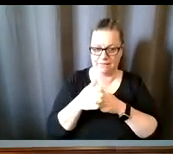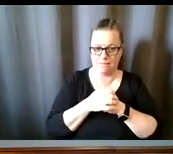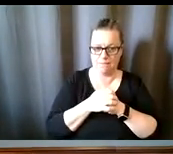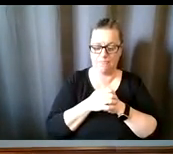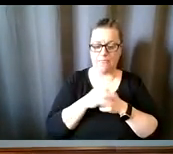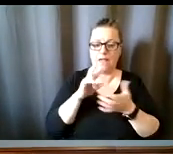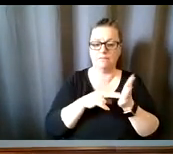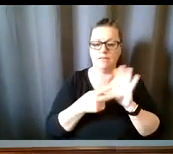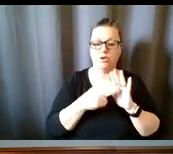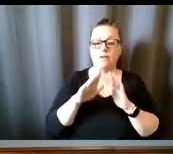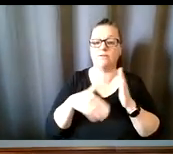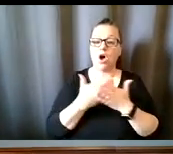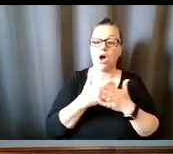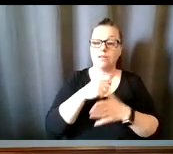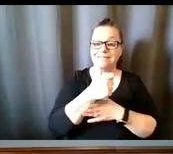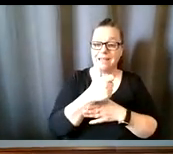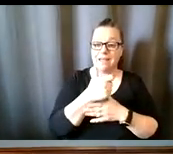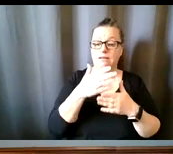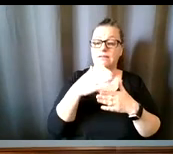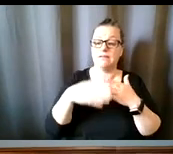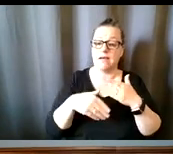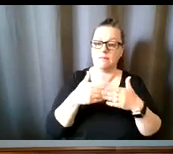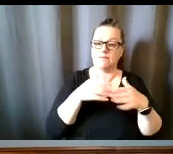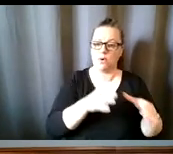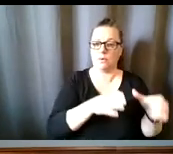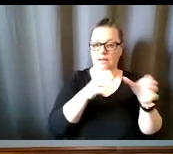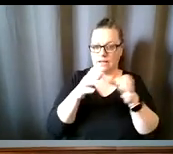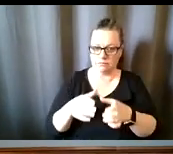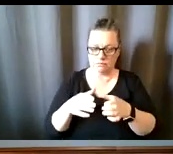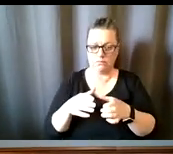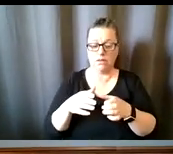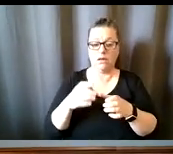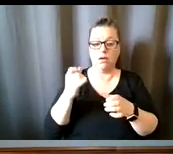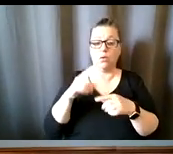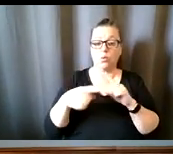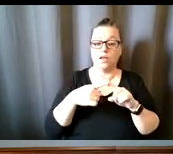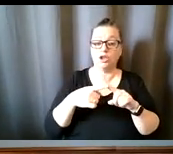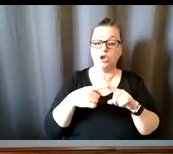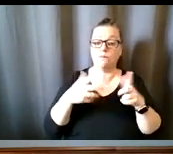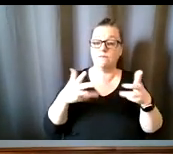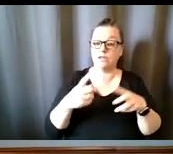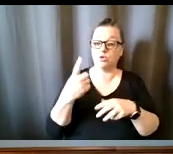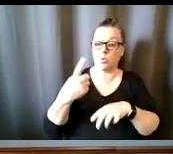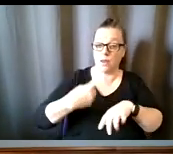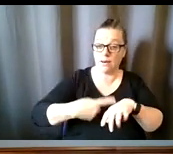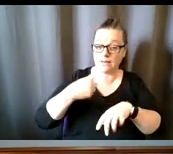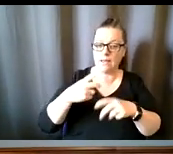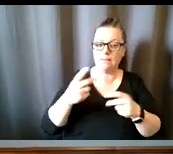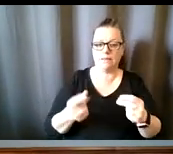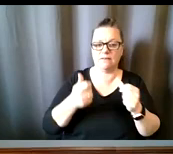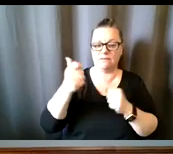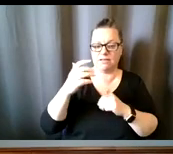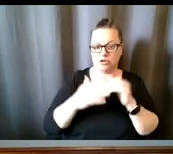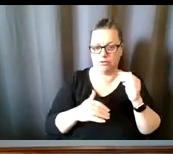10 done before you can move it forward. And so what we see is we're finishing the one at a time a lot faster than when we go ahead and